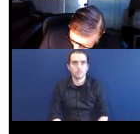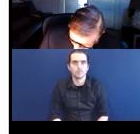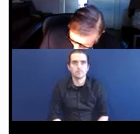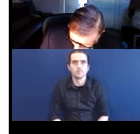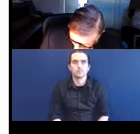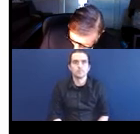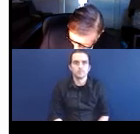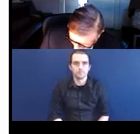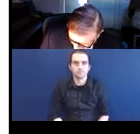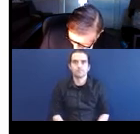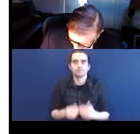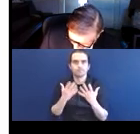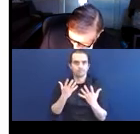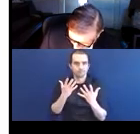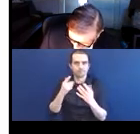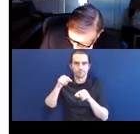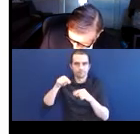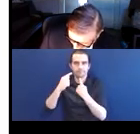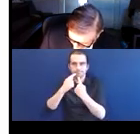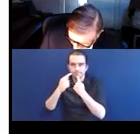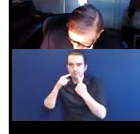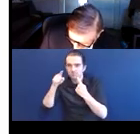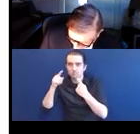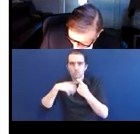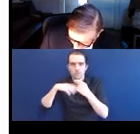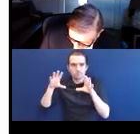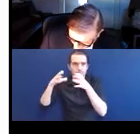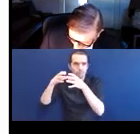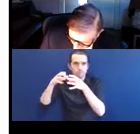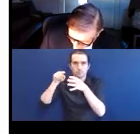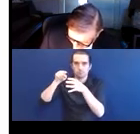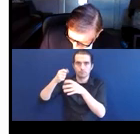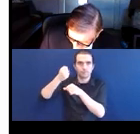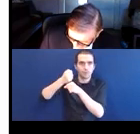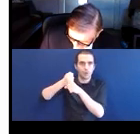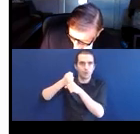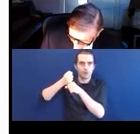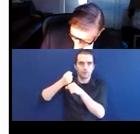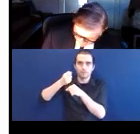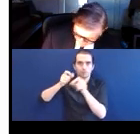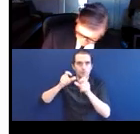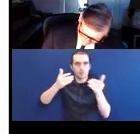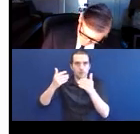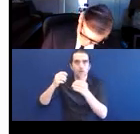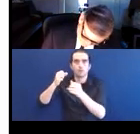Create incentives for those who implement the laws and penalties for those who don't. Yeah.